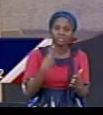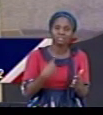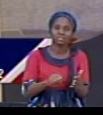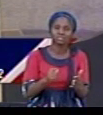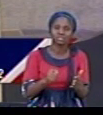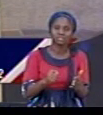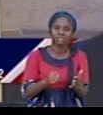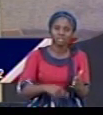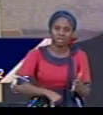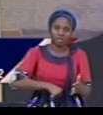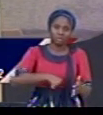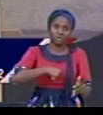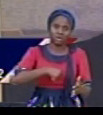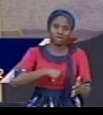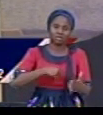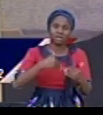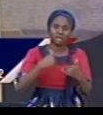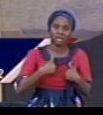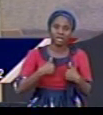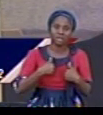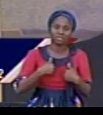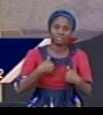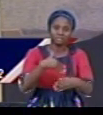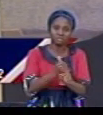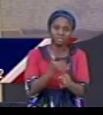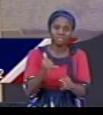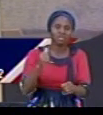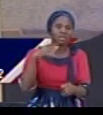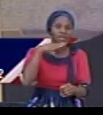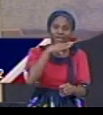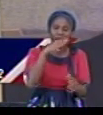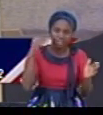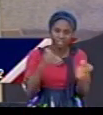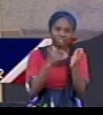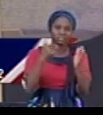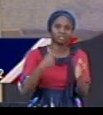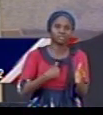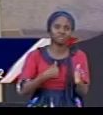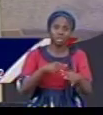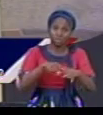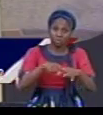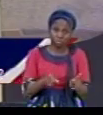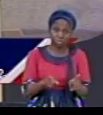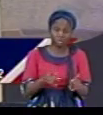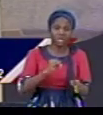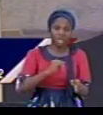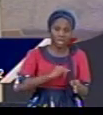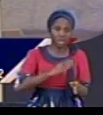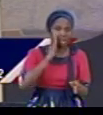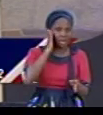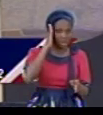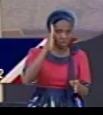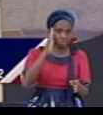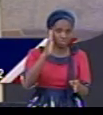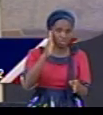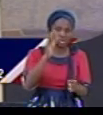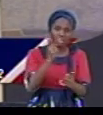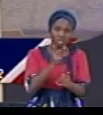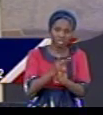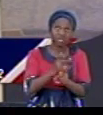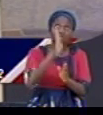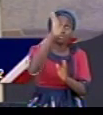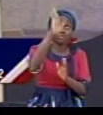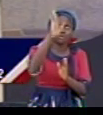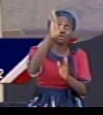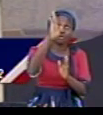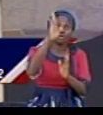have forged a lie against me, but I will keep thy precepts with